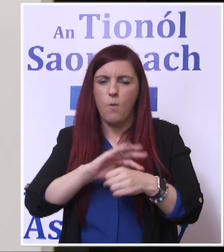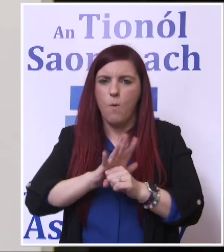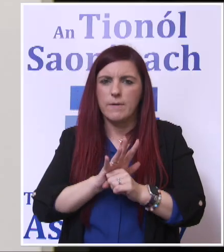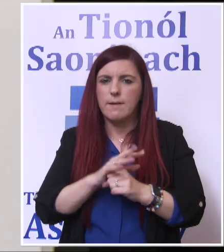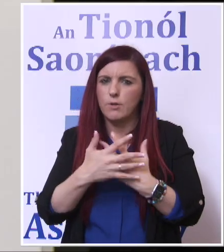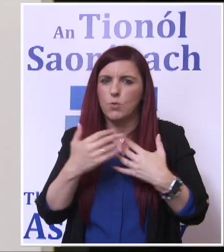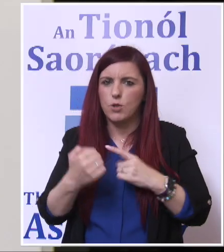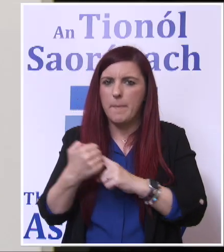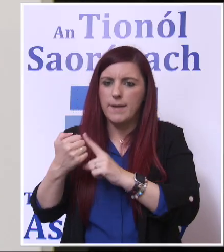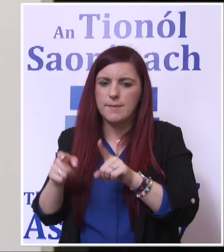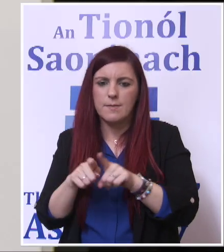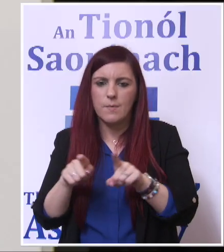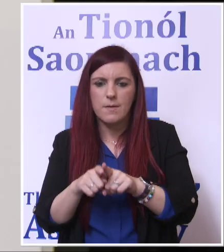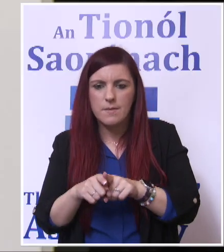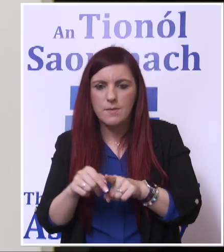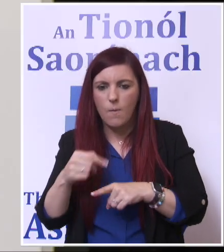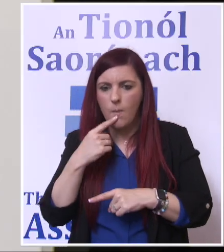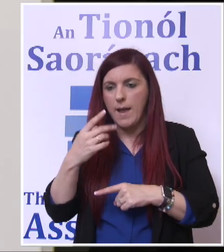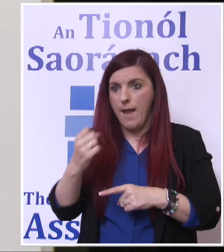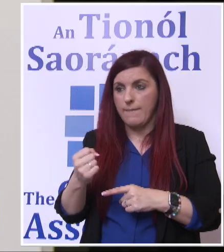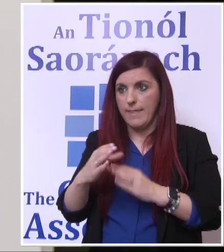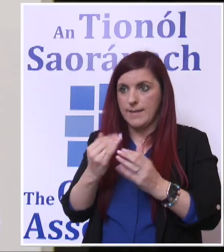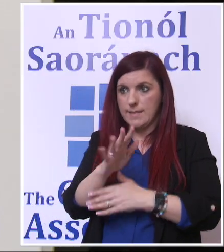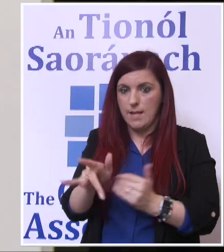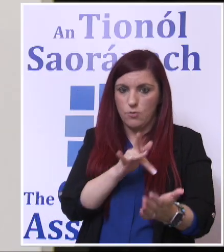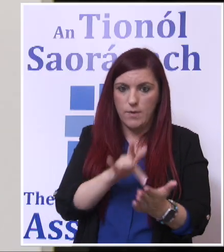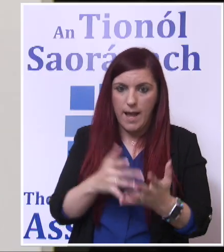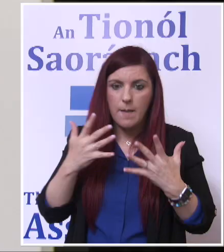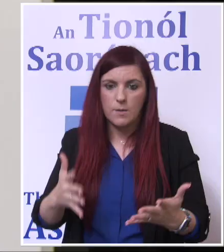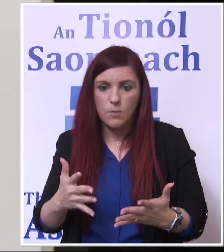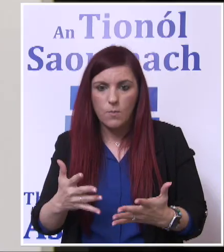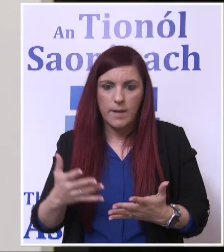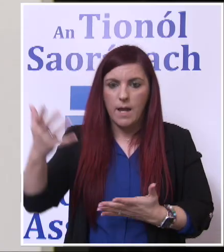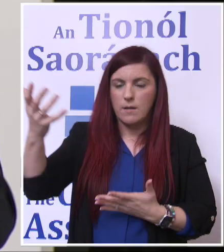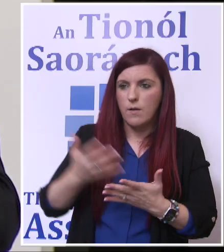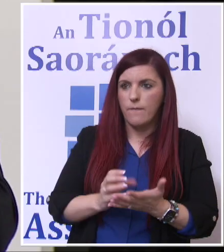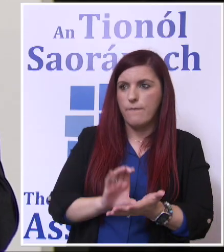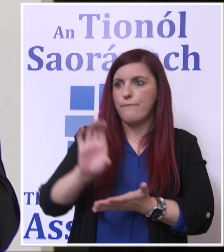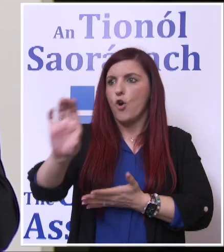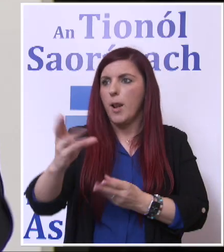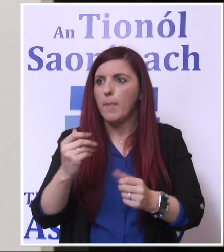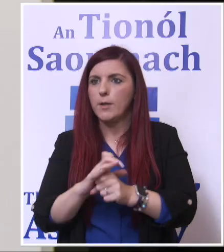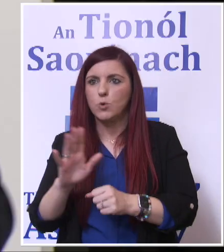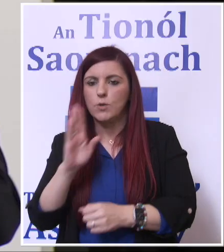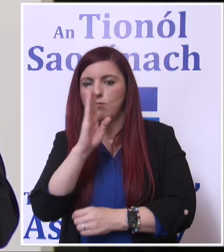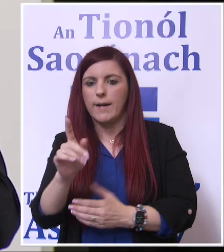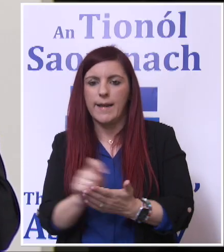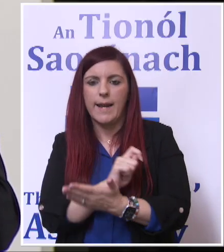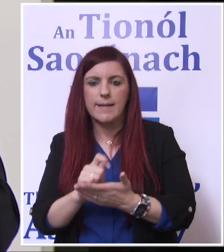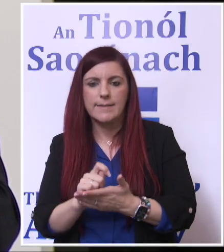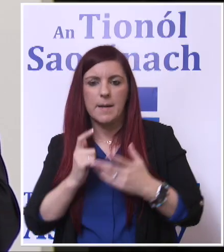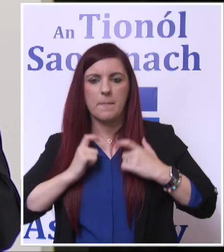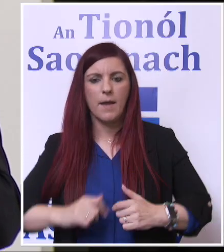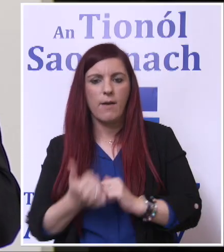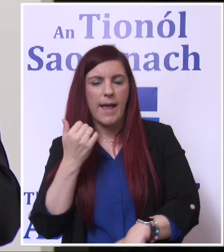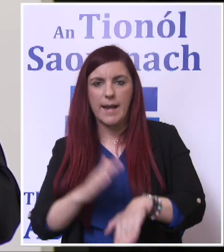where resources are already pooled centrally, absolutely, we can funnel money up to a directly elected mayor or any executive. But any more, and you're